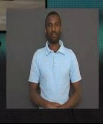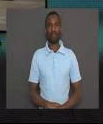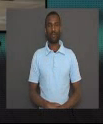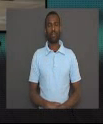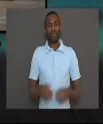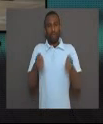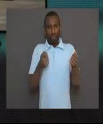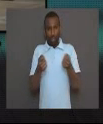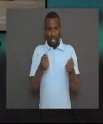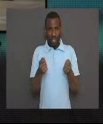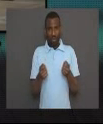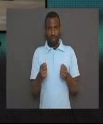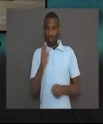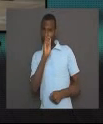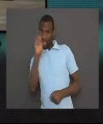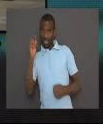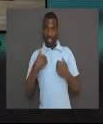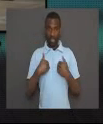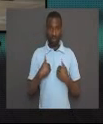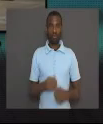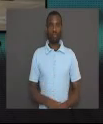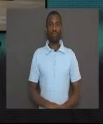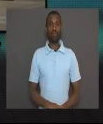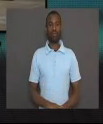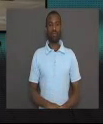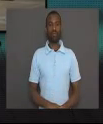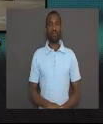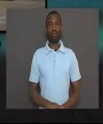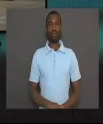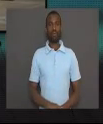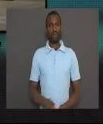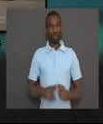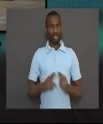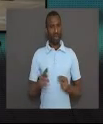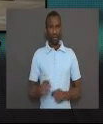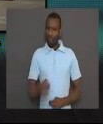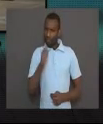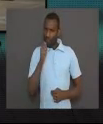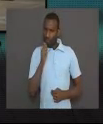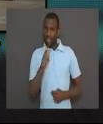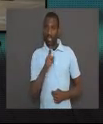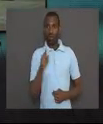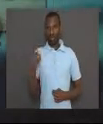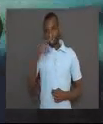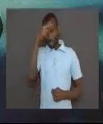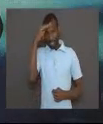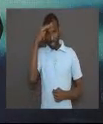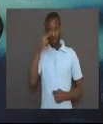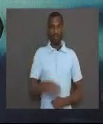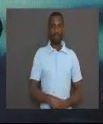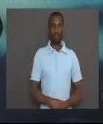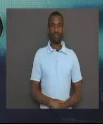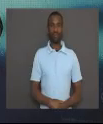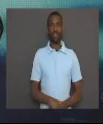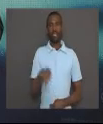The car on the right goes significantly faster as a result.